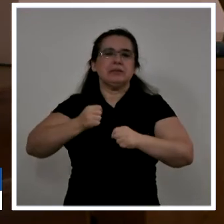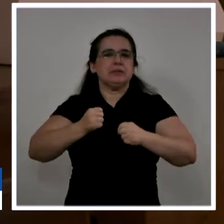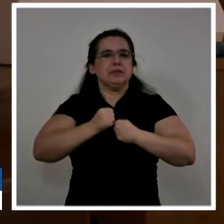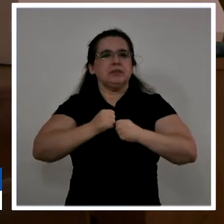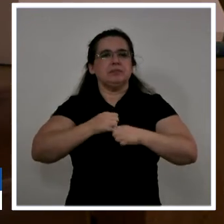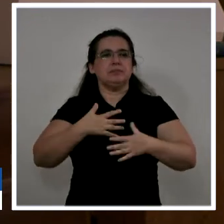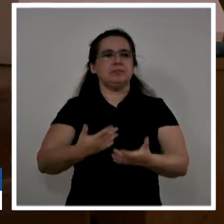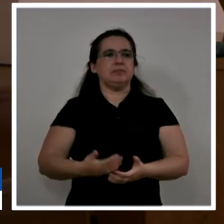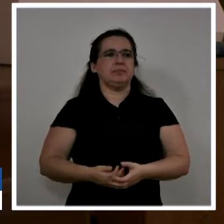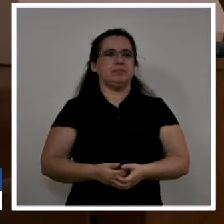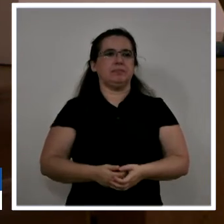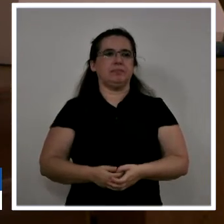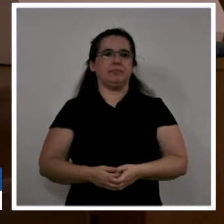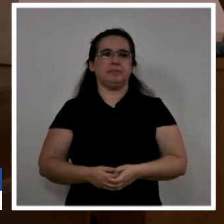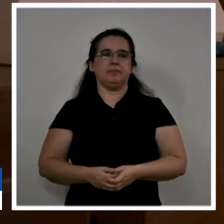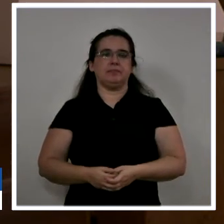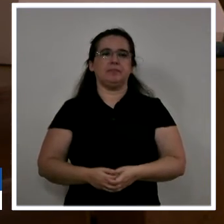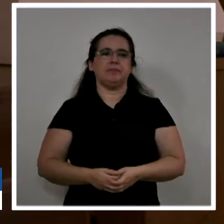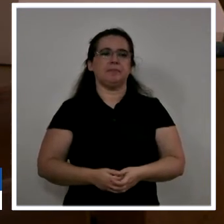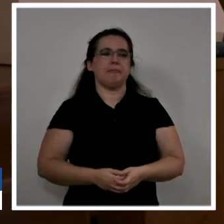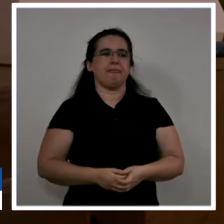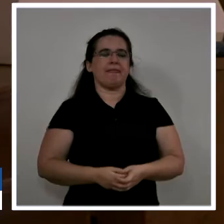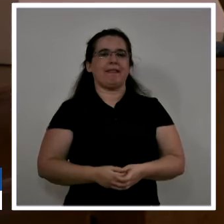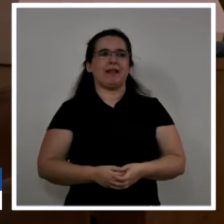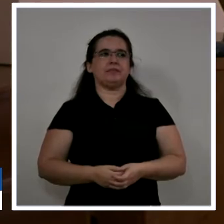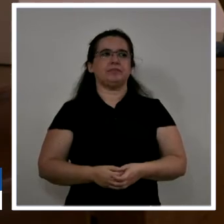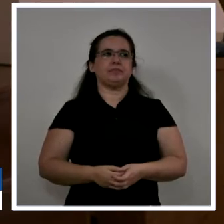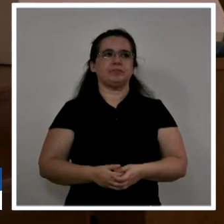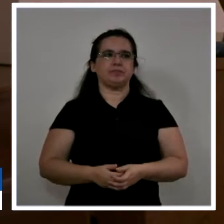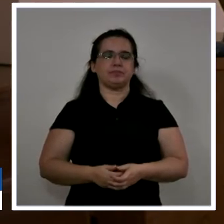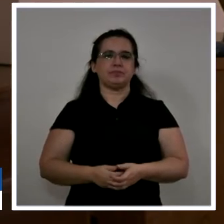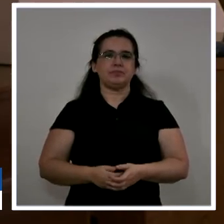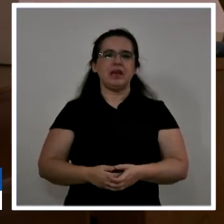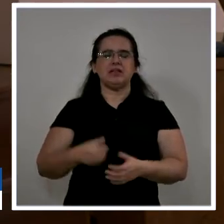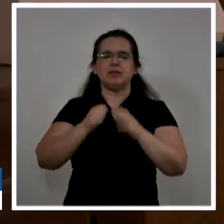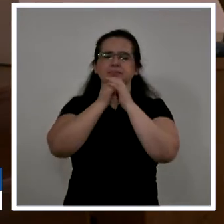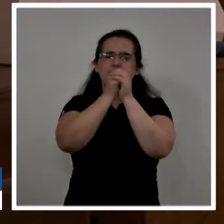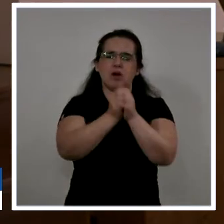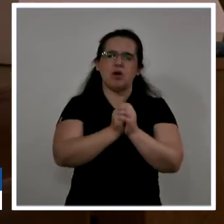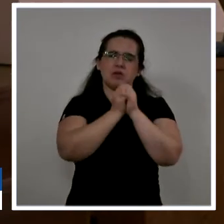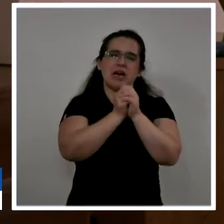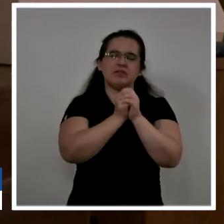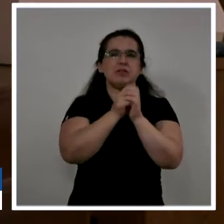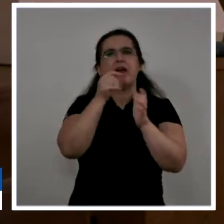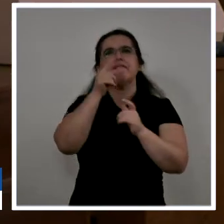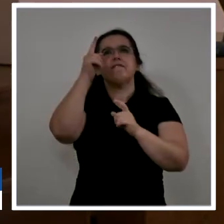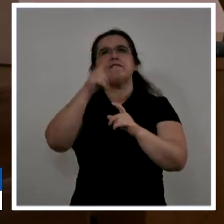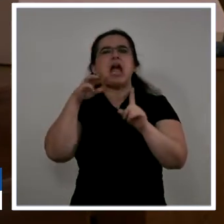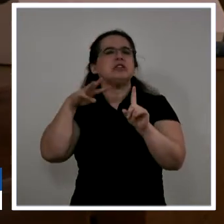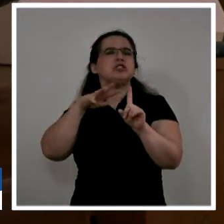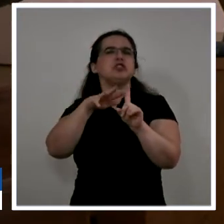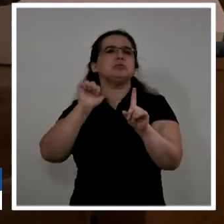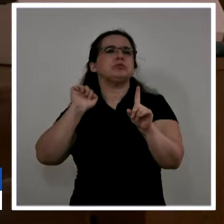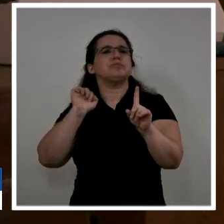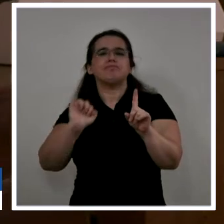He prayed not now for his disciples that their faith might not fail. E ele orava não para que a fé dos seus discípulos